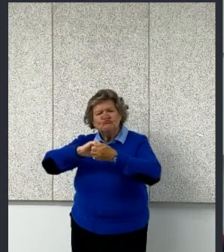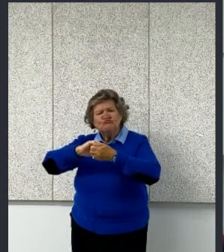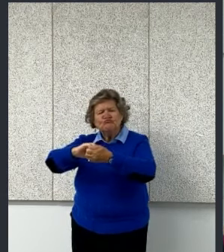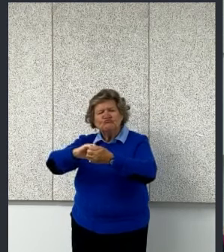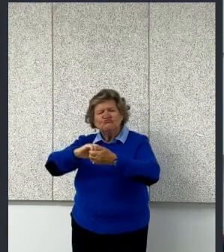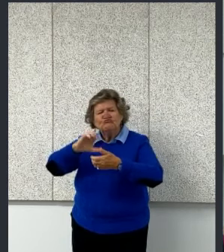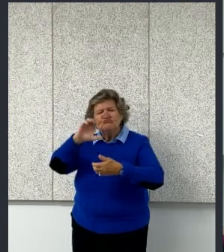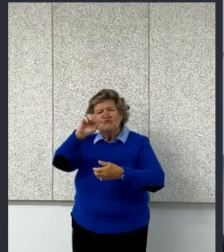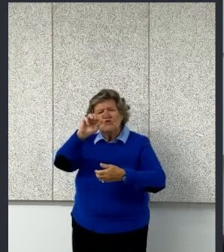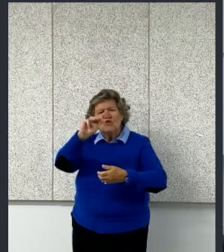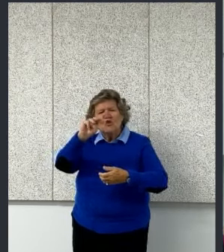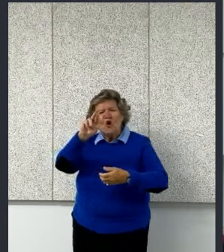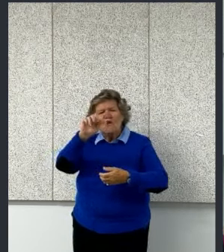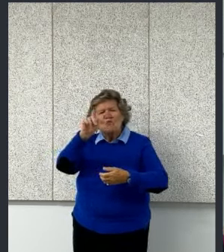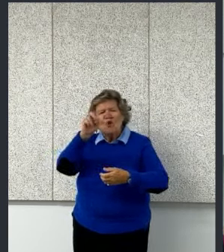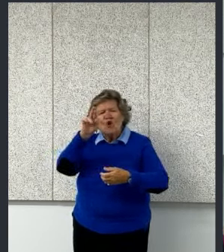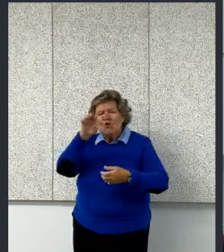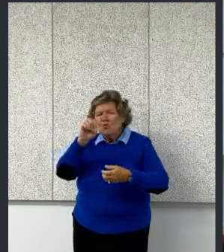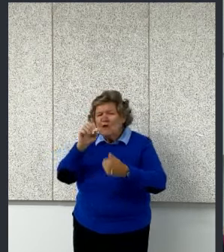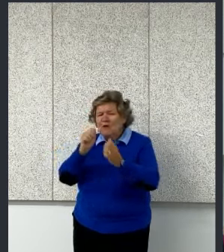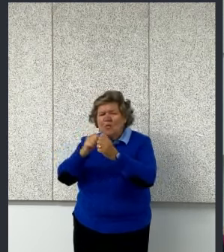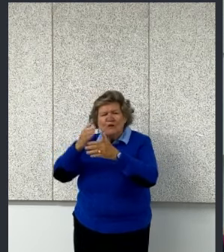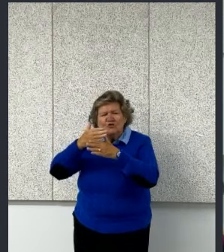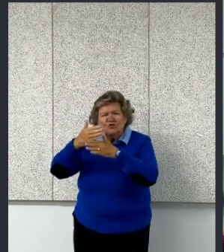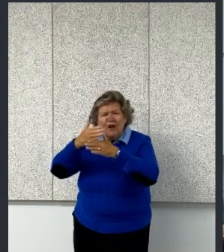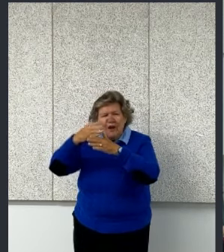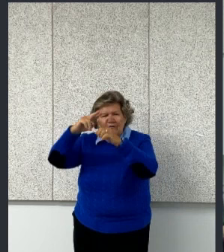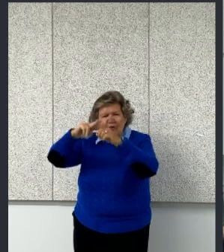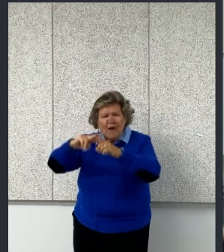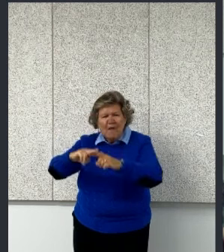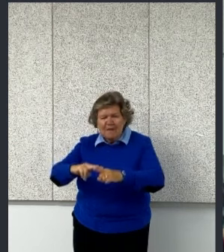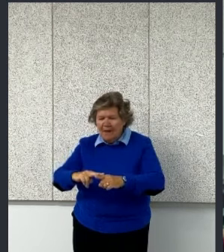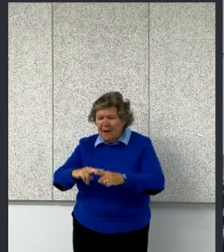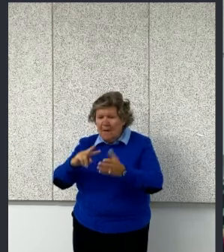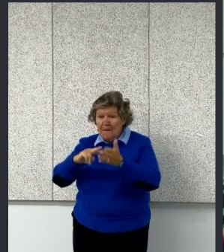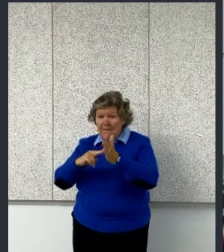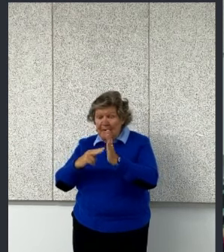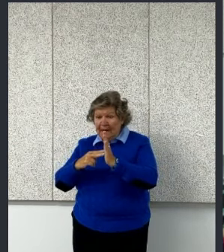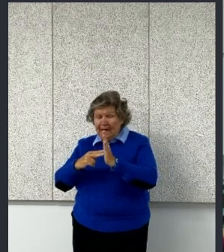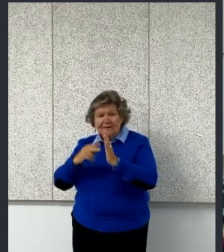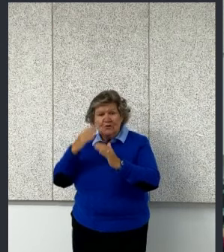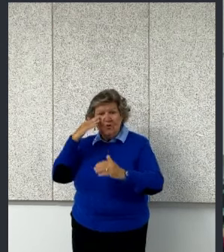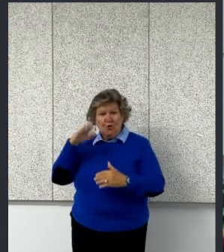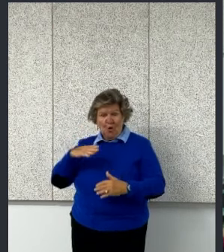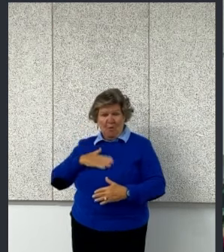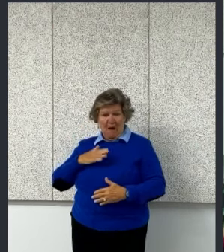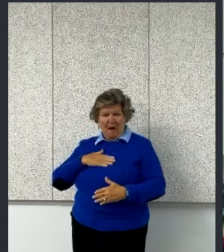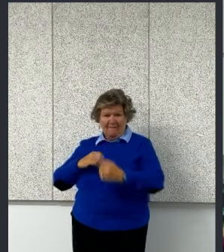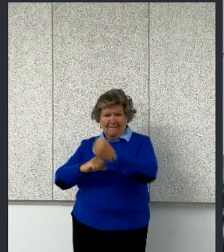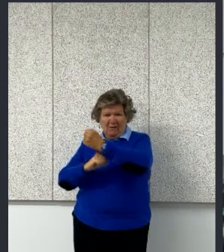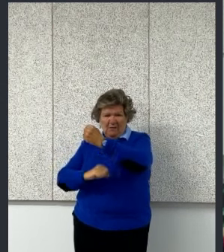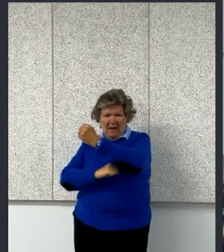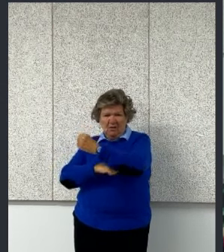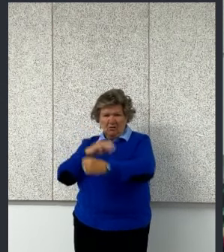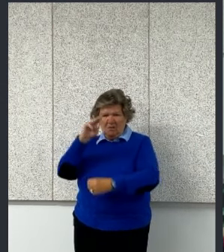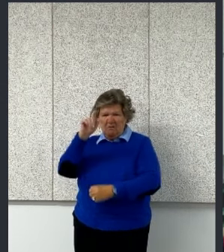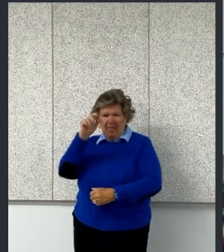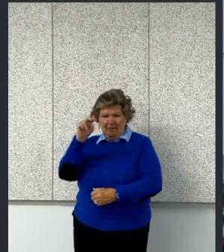shared vocabulary means that at least at the Mellon Foundation, as we